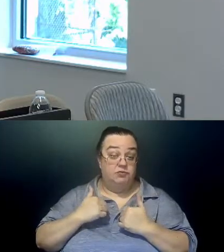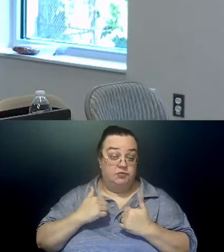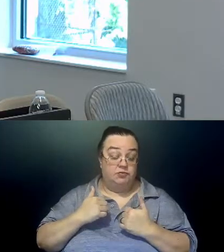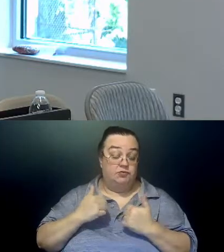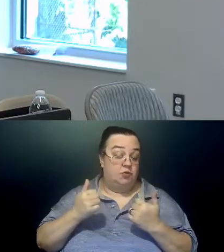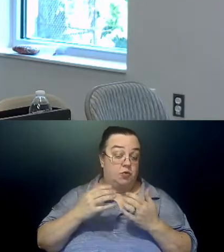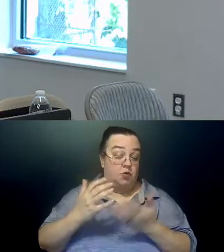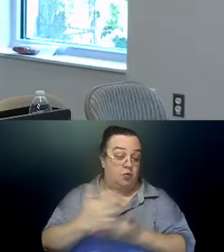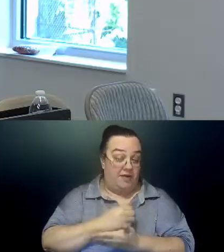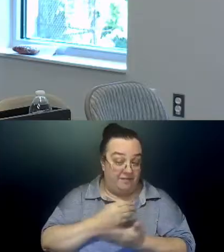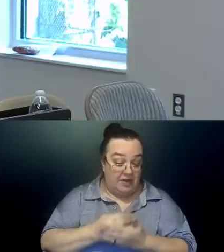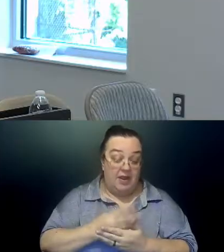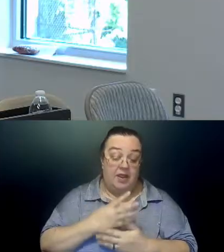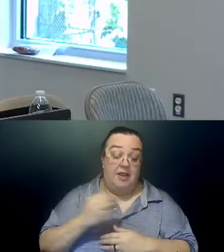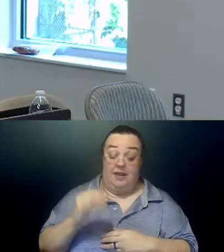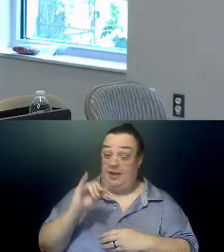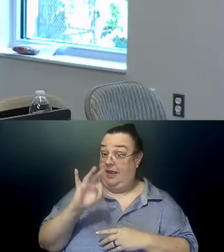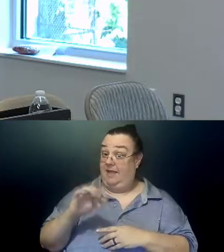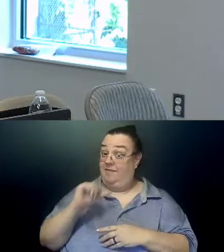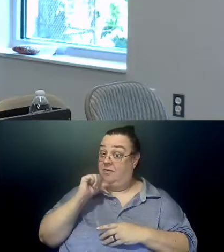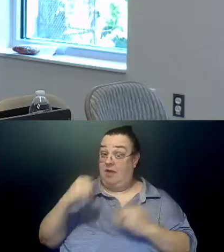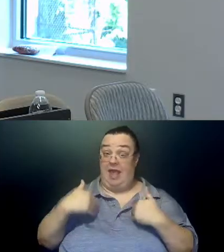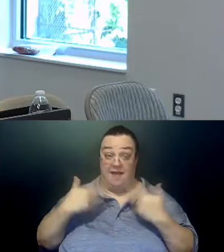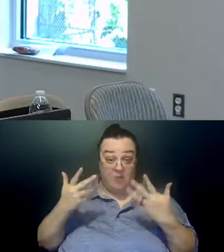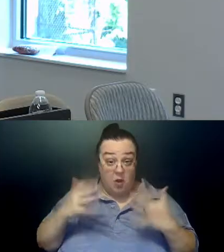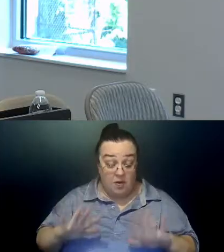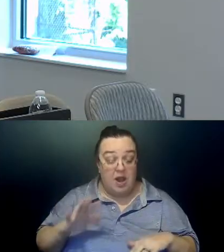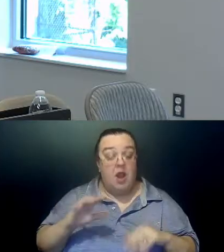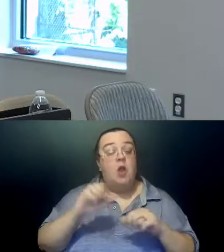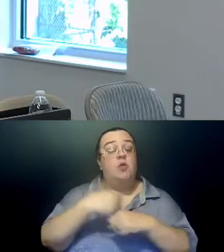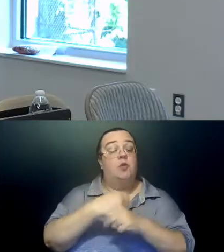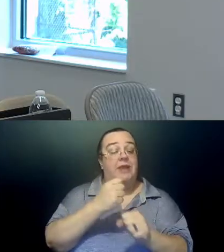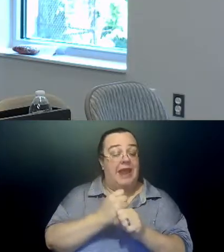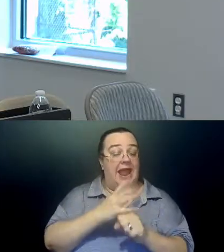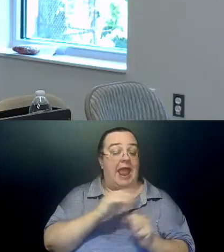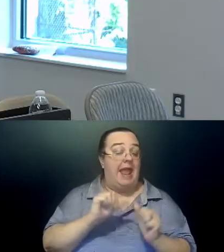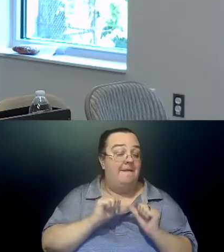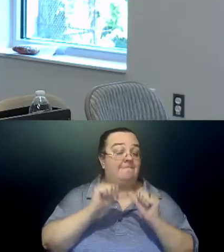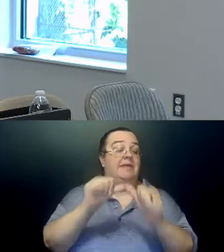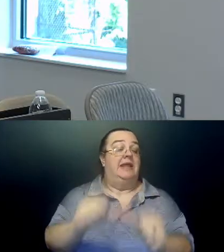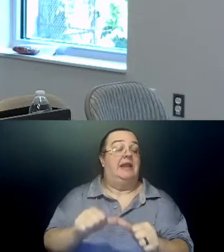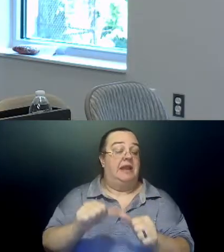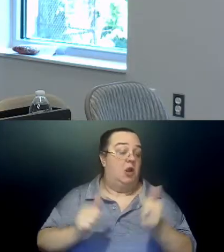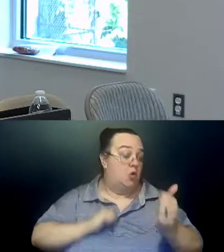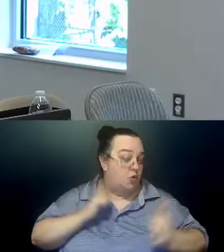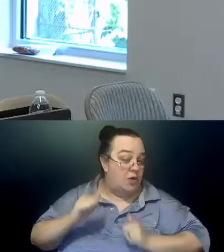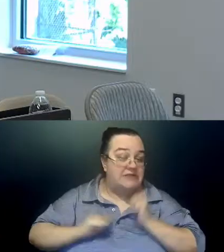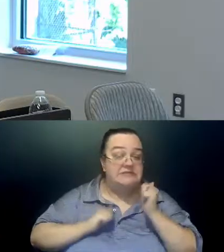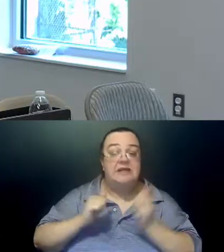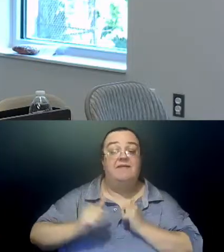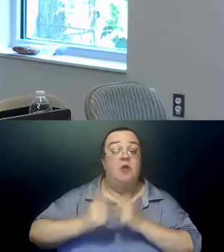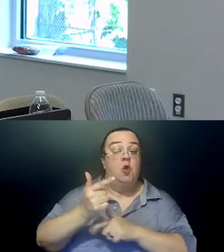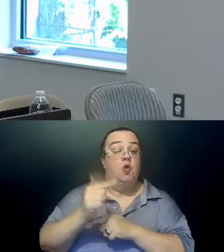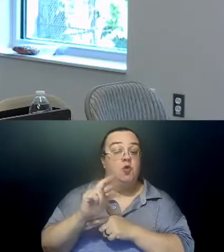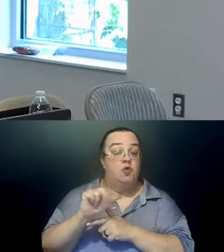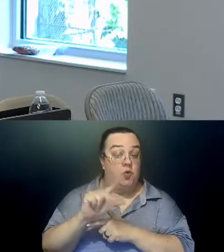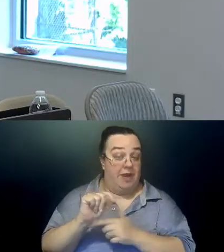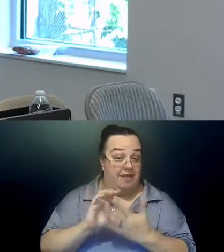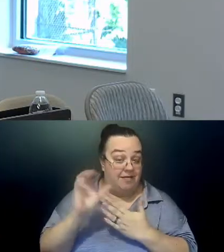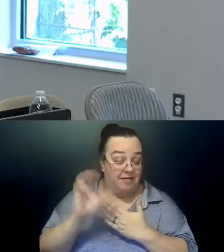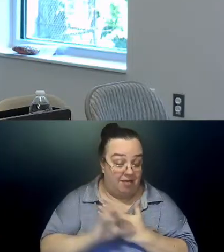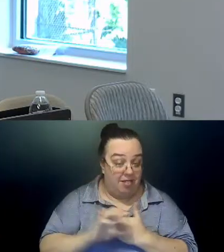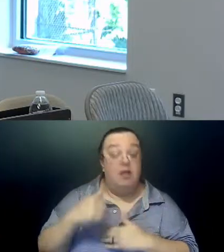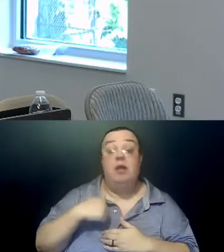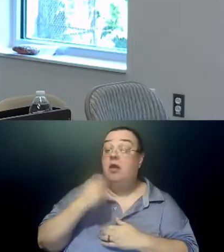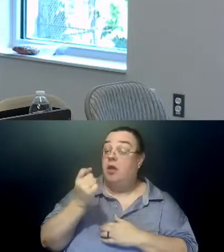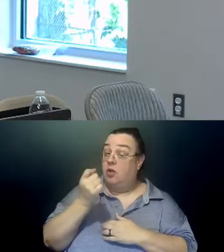And if it doesn't already exist, create and maintain an aggressive grant calendar. I understand that costs